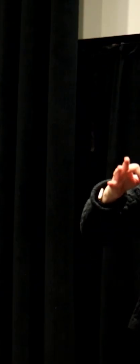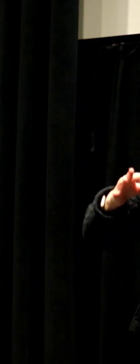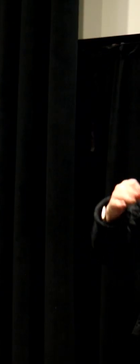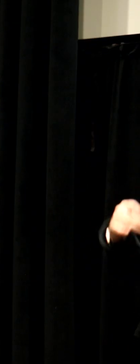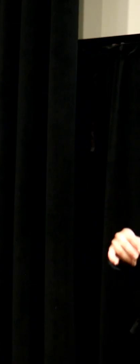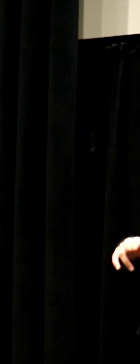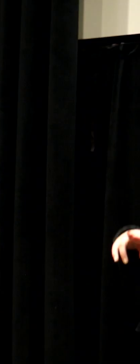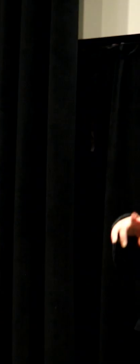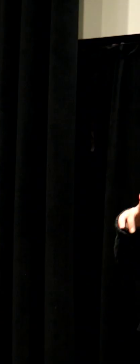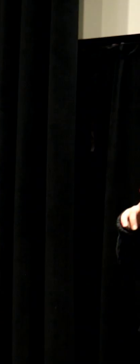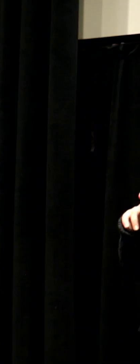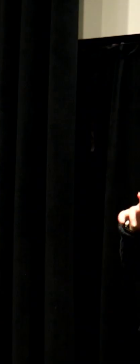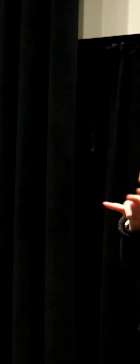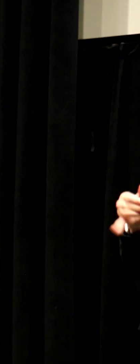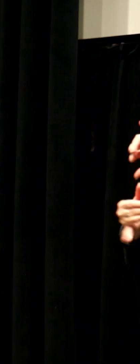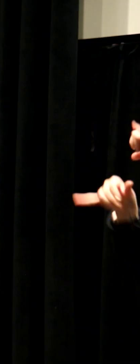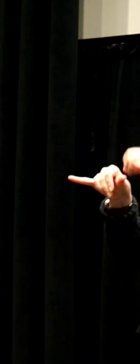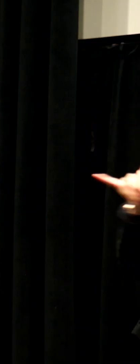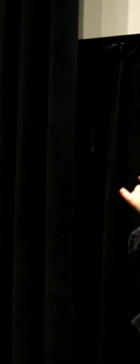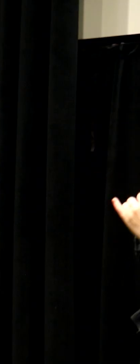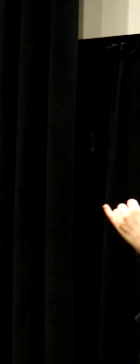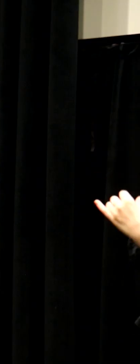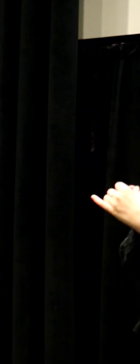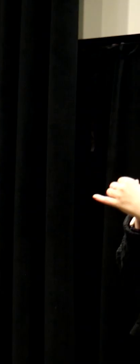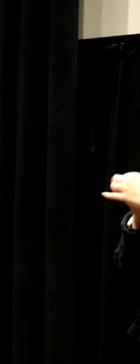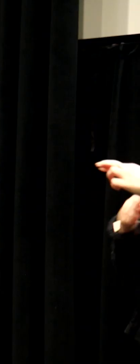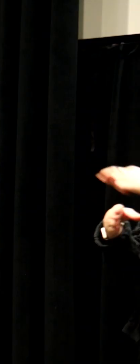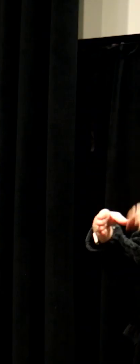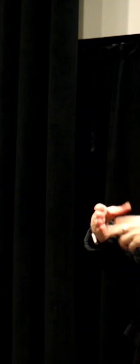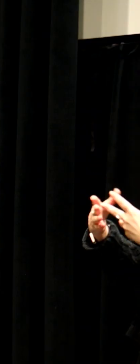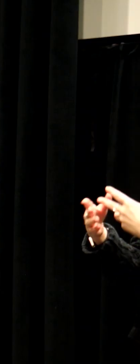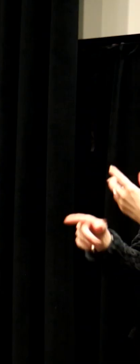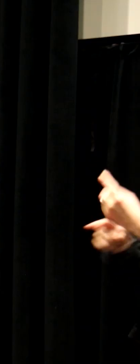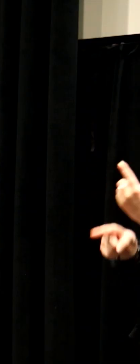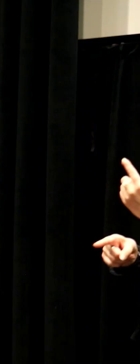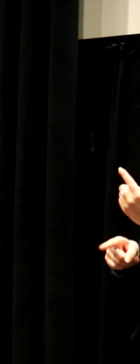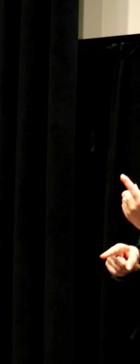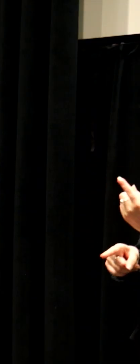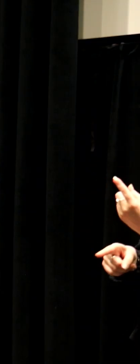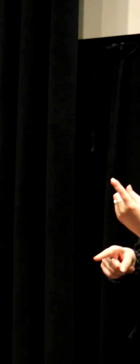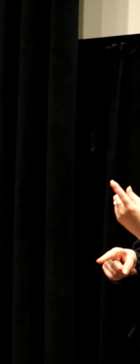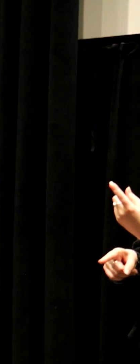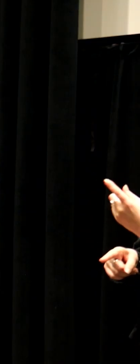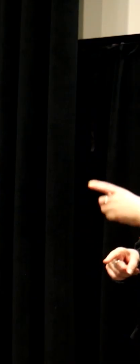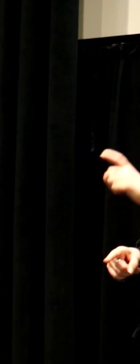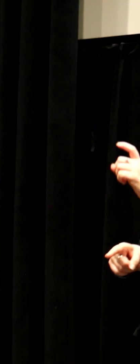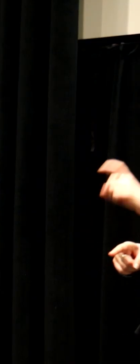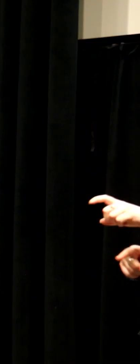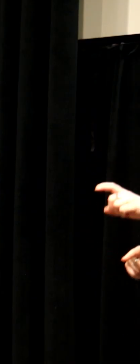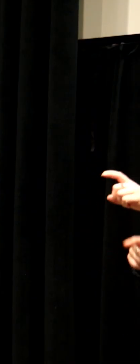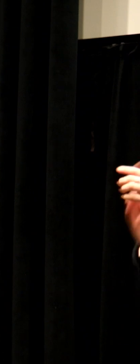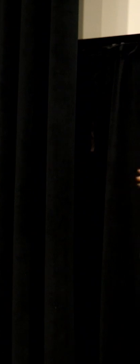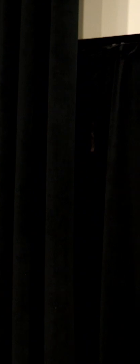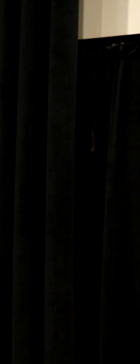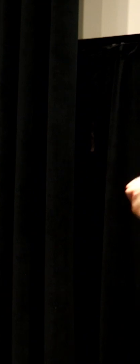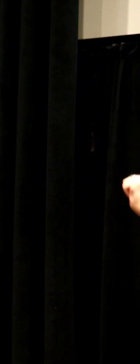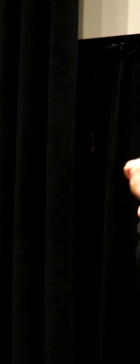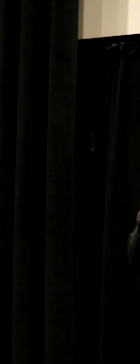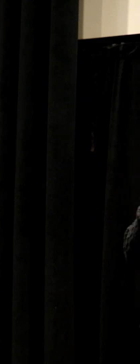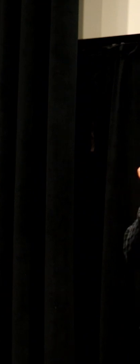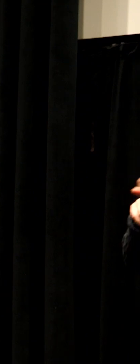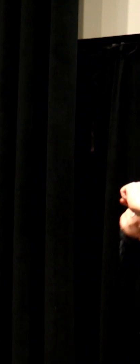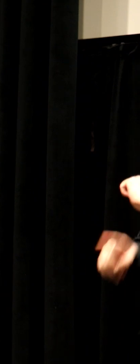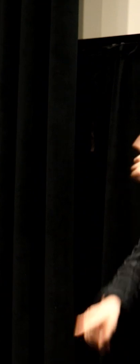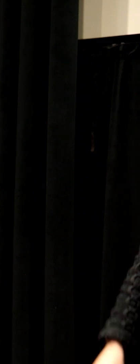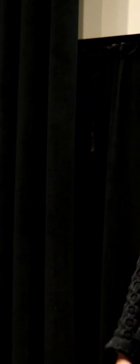right measurements, the right dimensions, the right proportions. You need a very specific eye to go in and really then